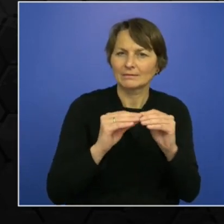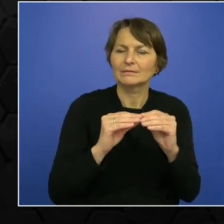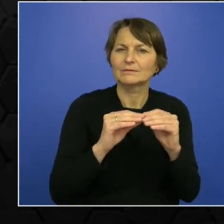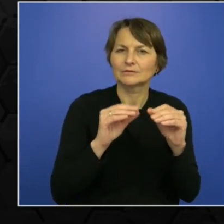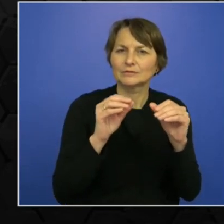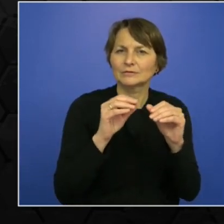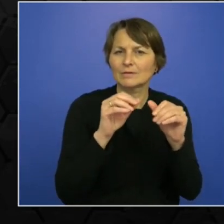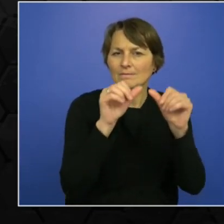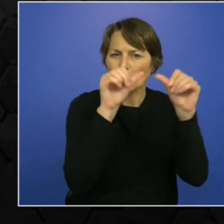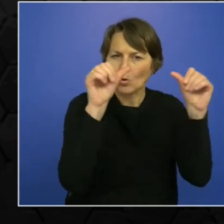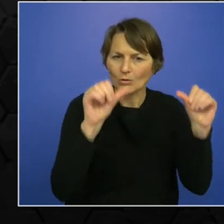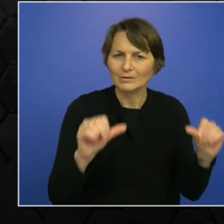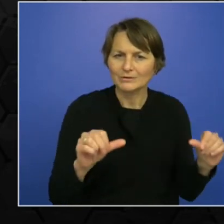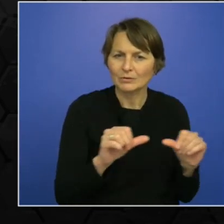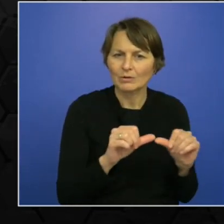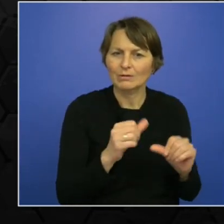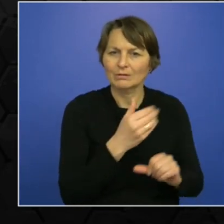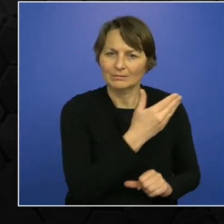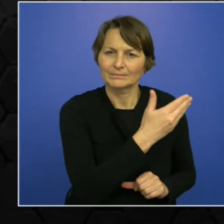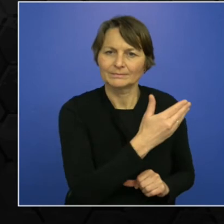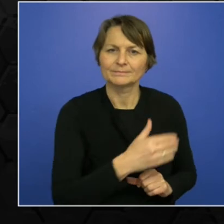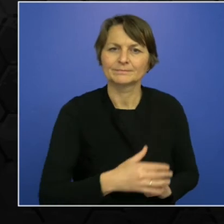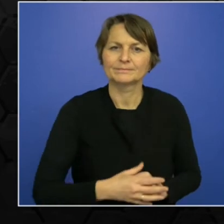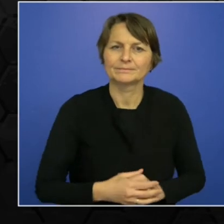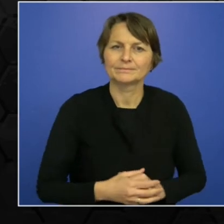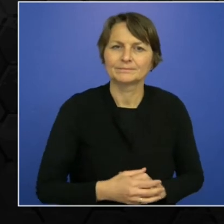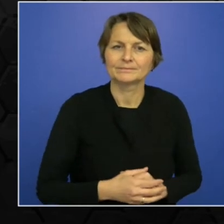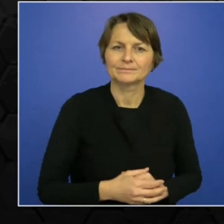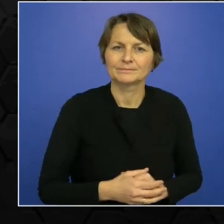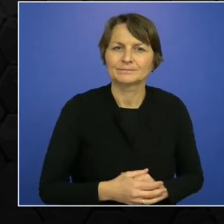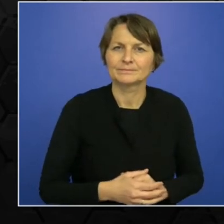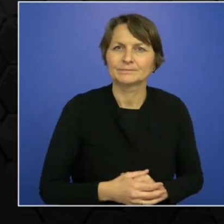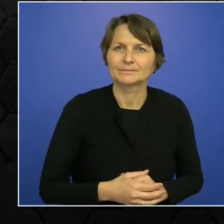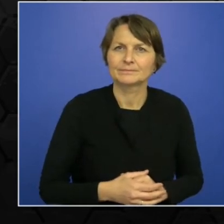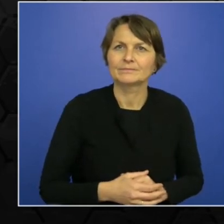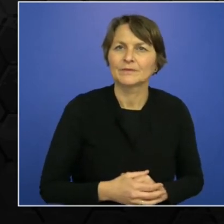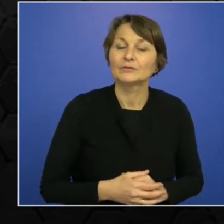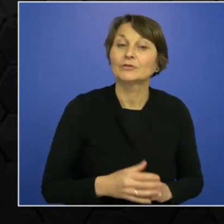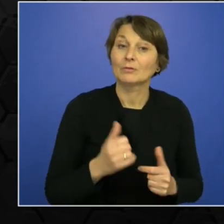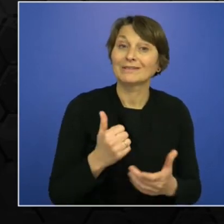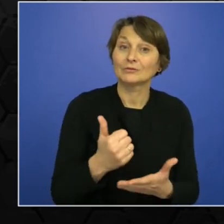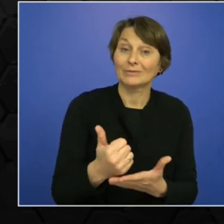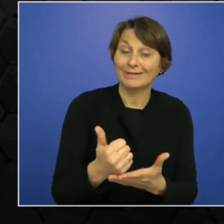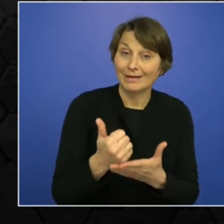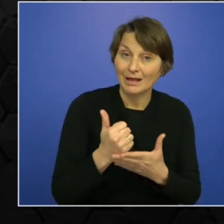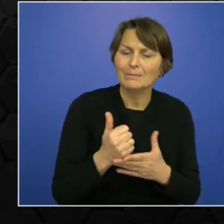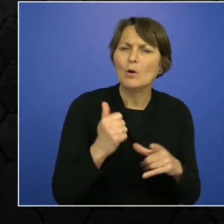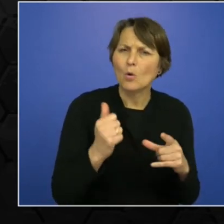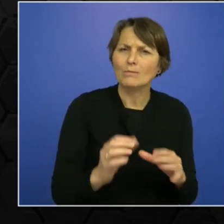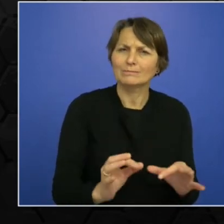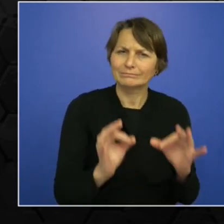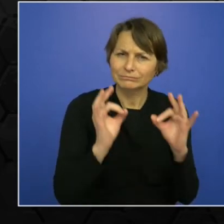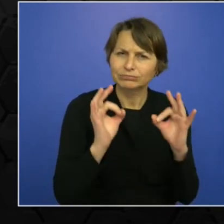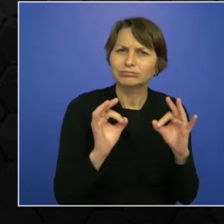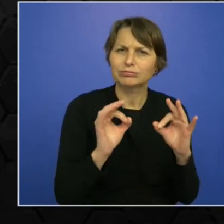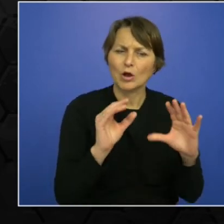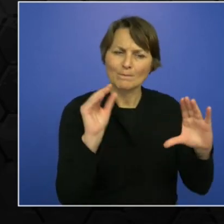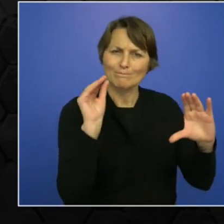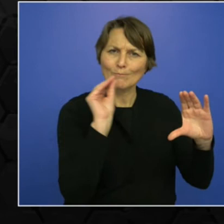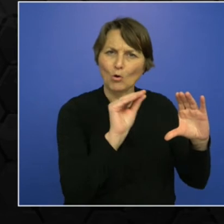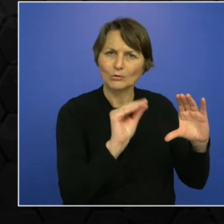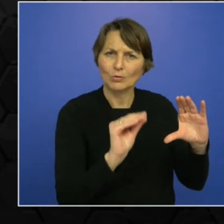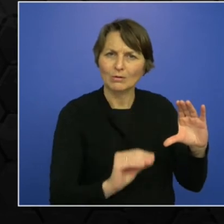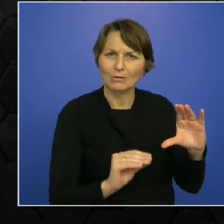and Keras obviously made it so much easier for us to be able to build the model easily. But as you can